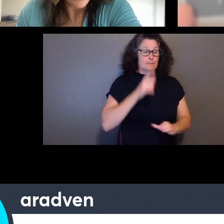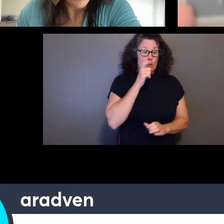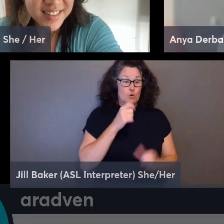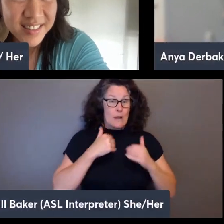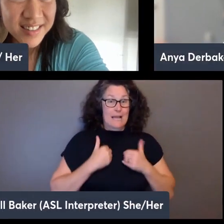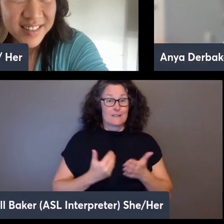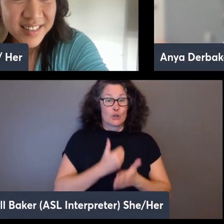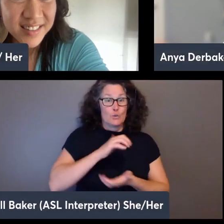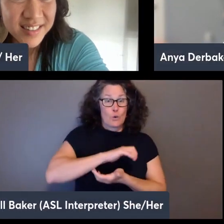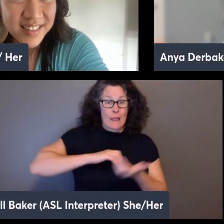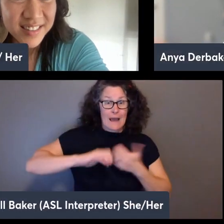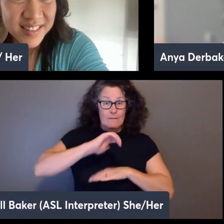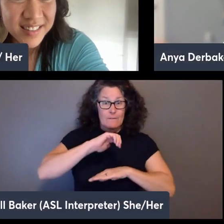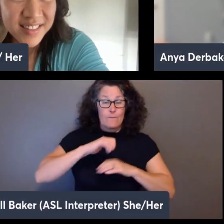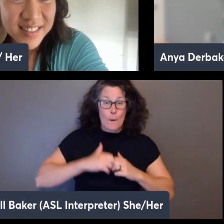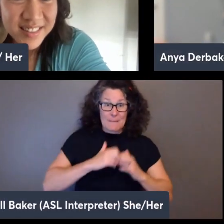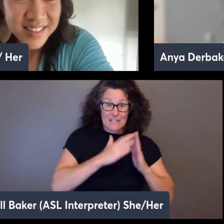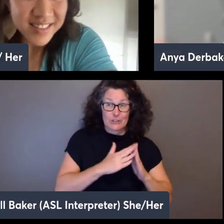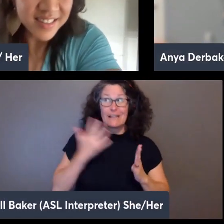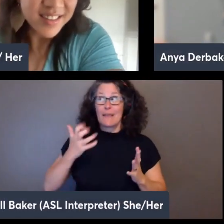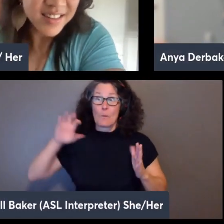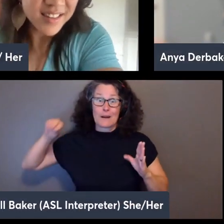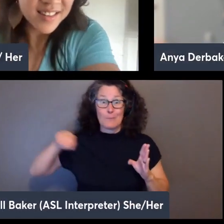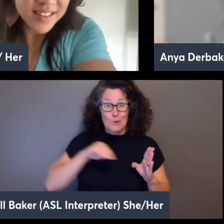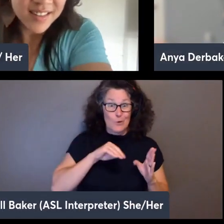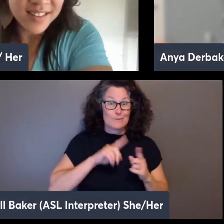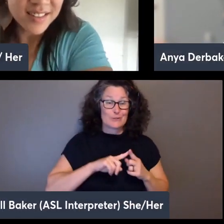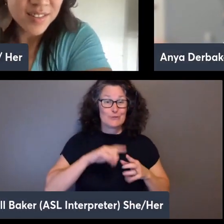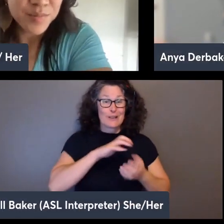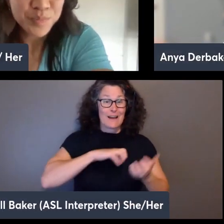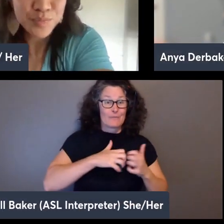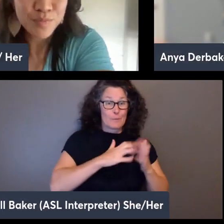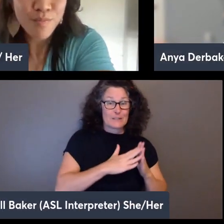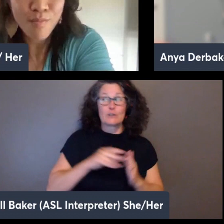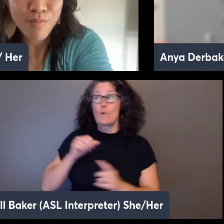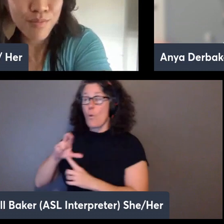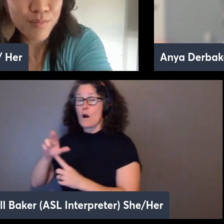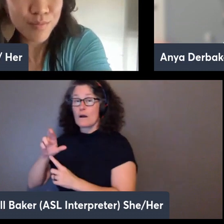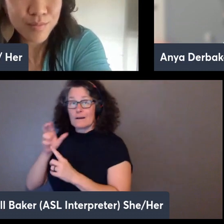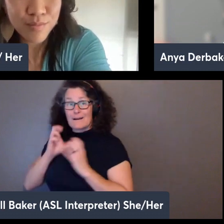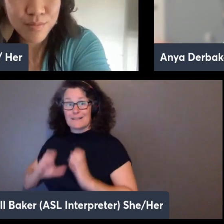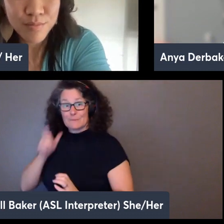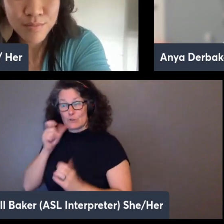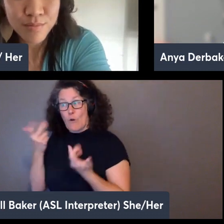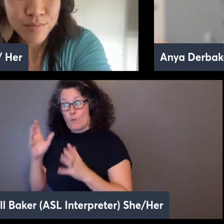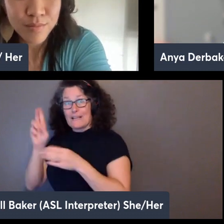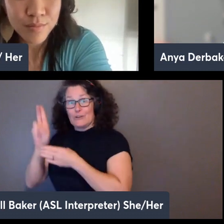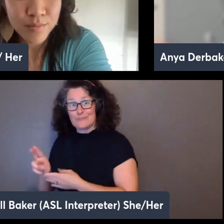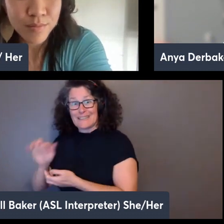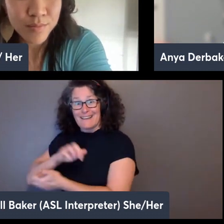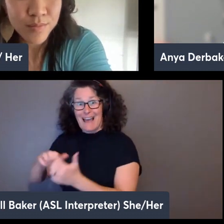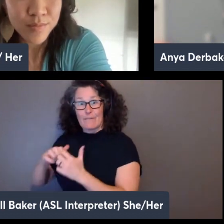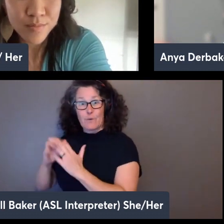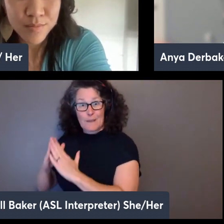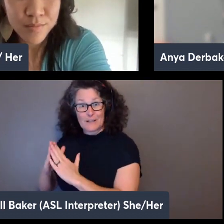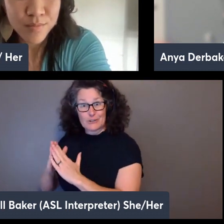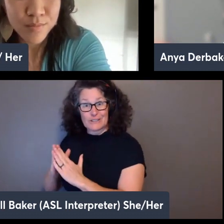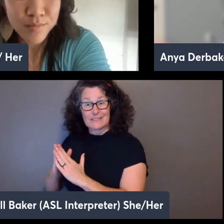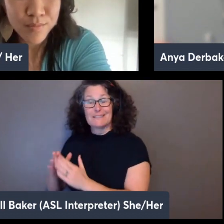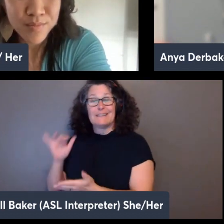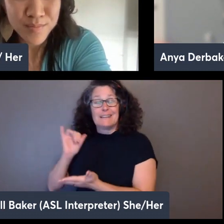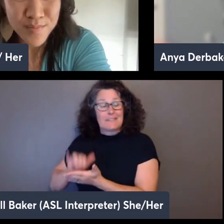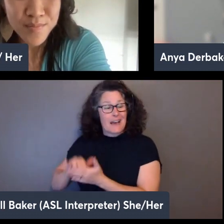yet and they want to be on to CloudFormation, and there are customers who are using CloudFormation because CloudFormation is actually a decade old at this